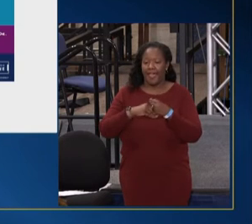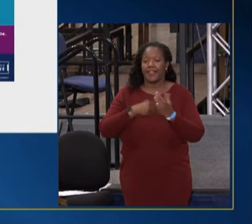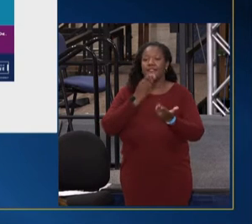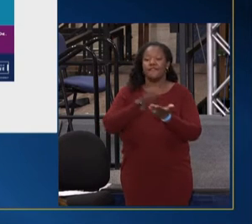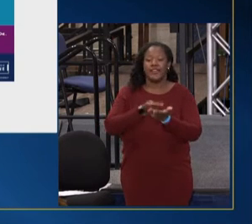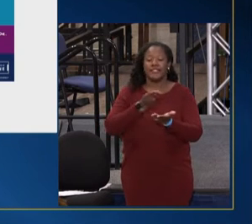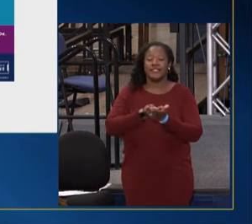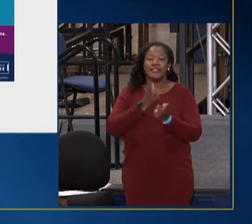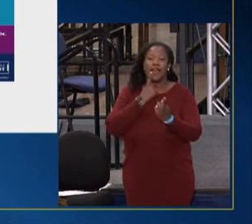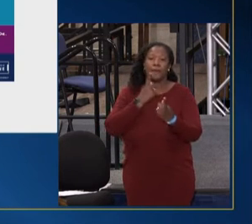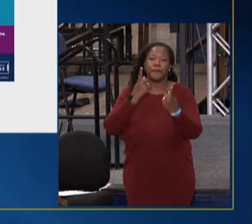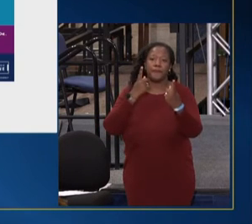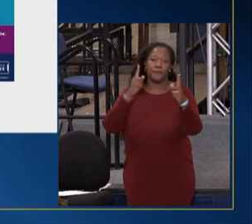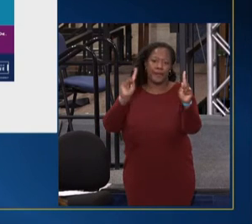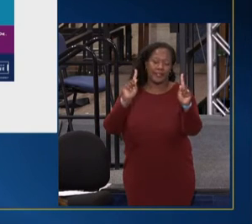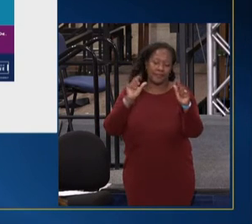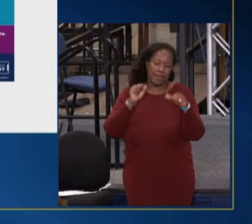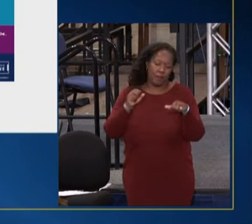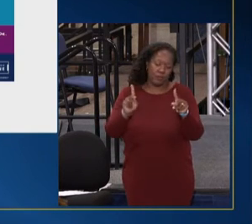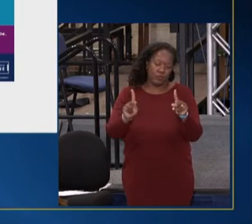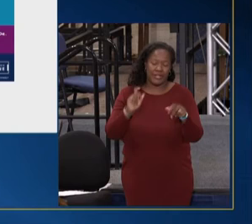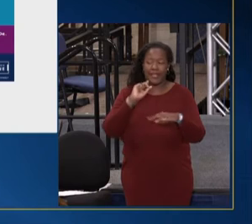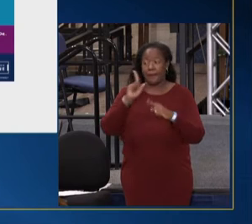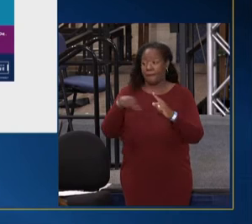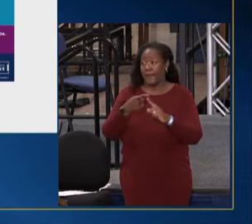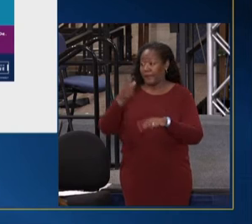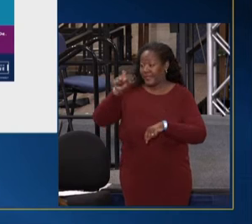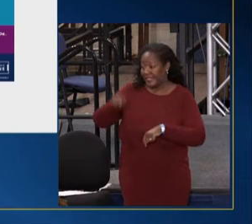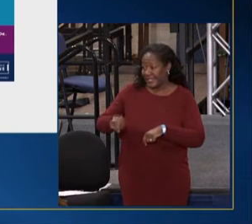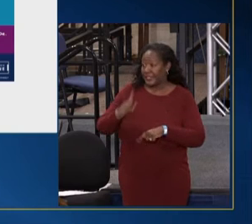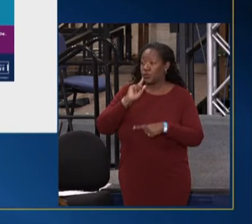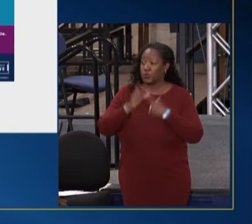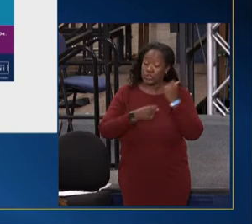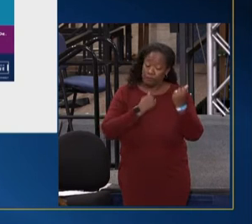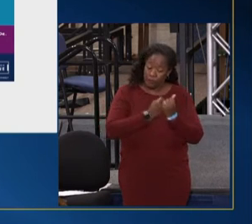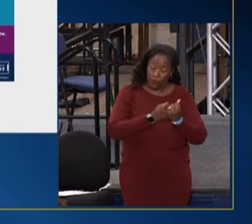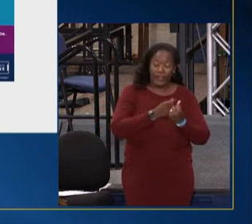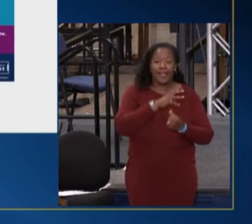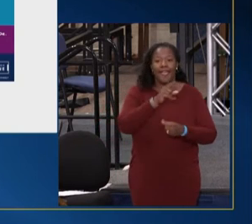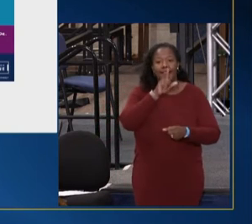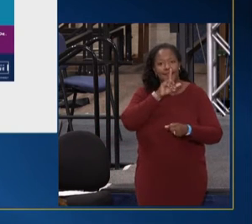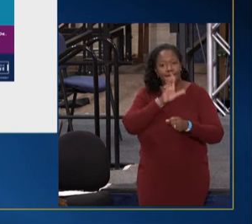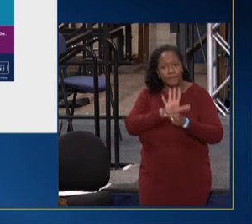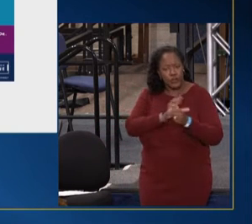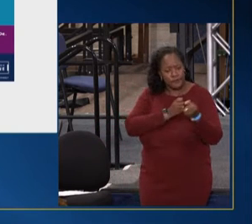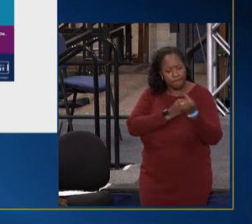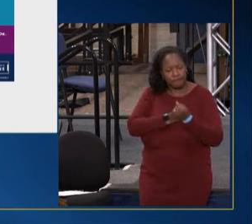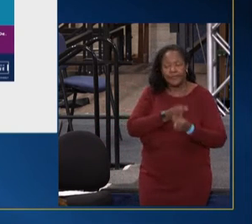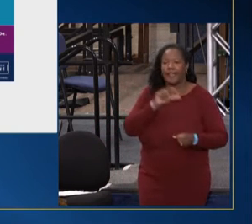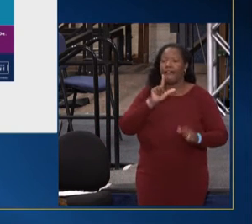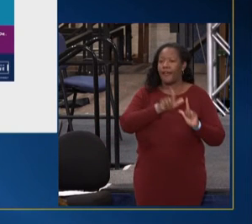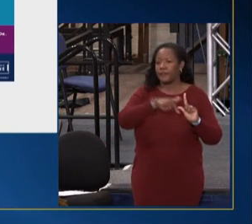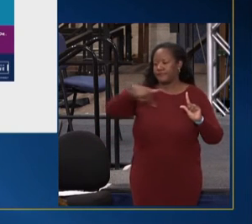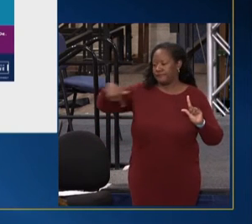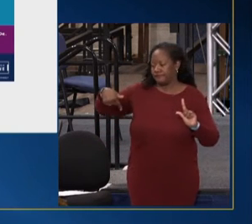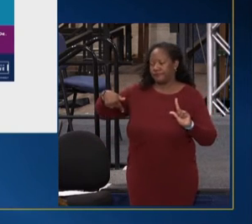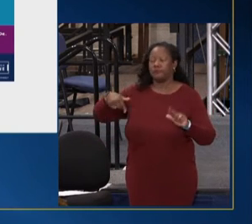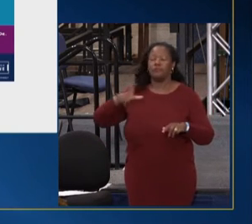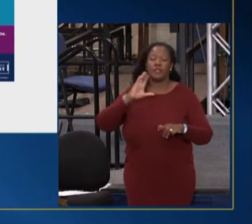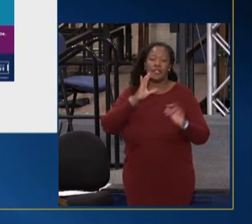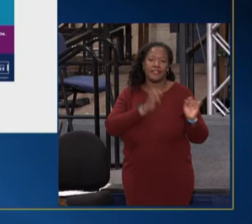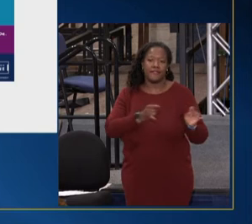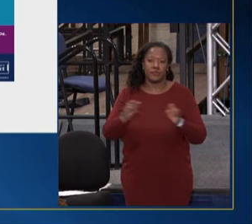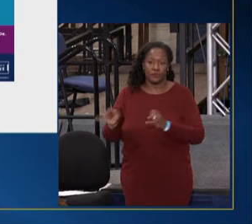opportunity announcements language about the need to support and affirm LGBTQI plus individuals. And we have